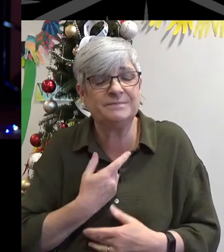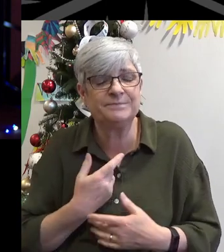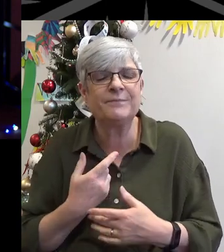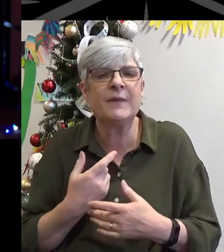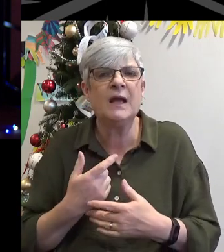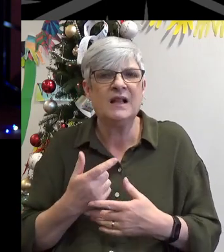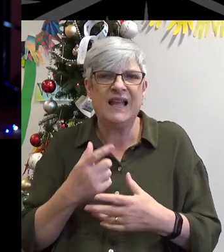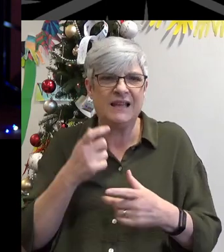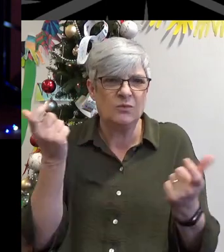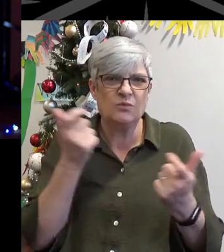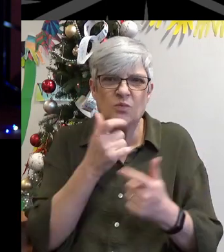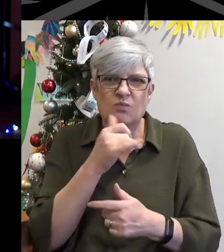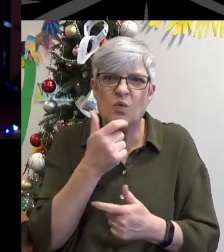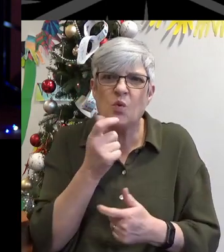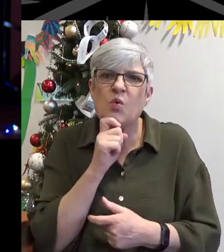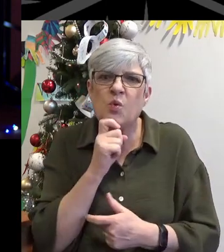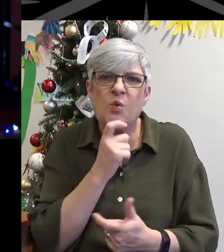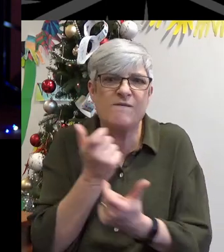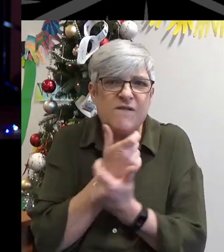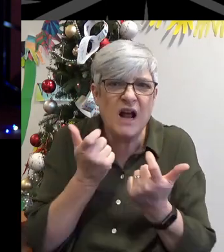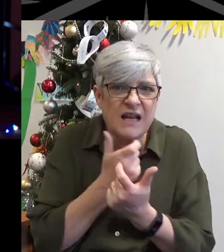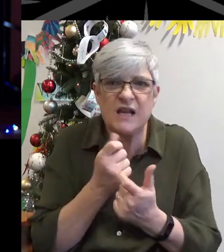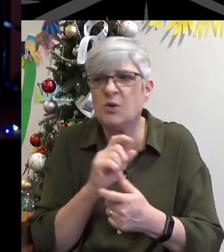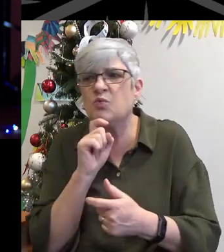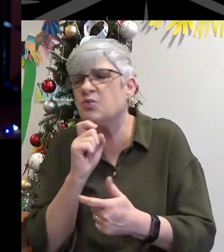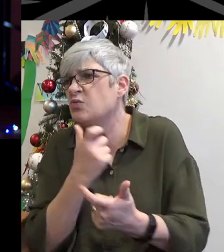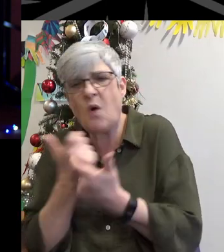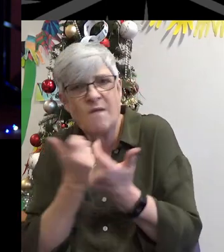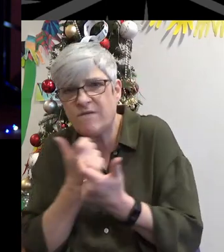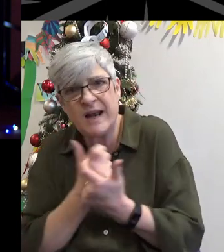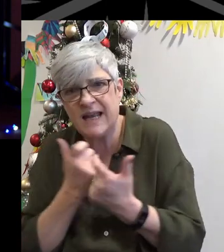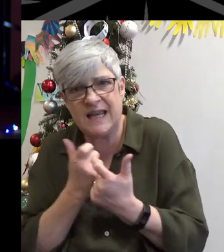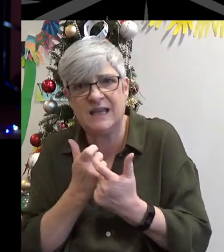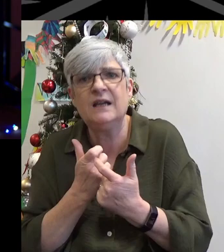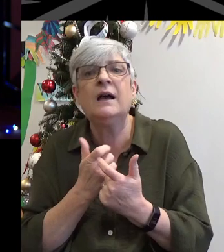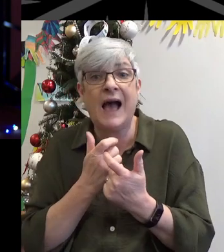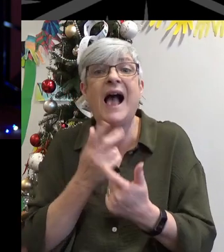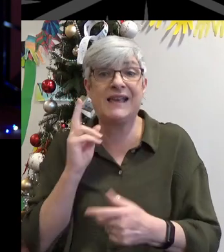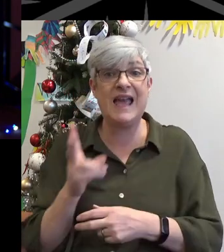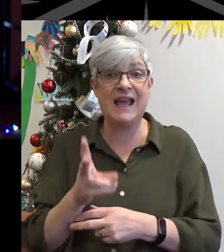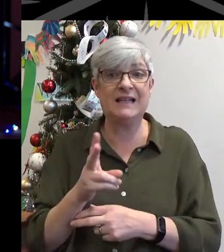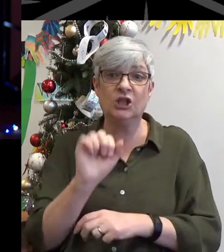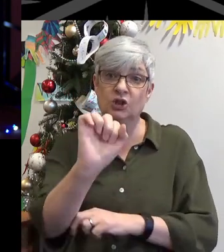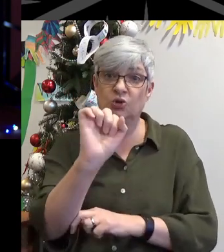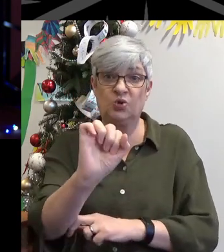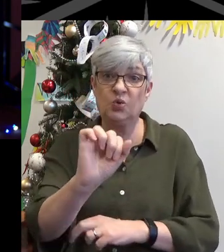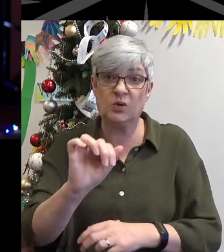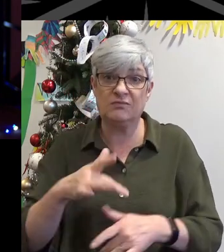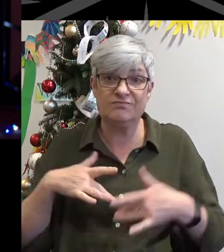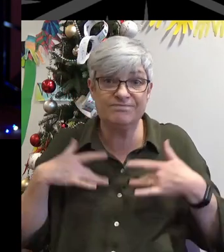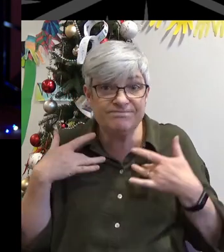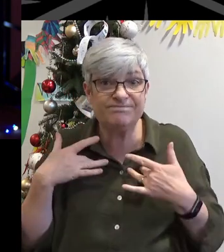Which comedians are funny and which comedians are not funny? Again, it's a matter of taste and opinion.